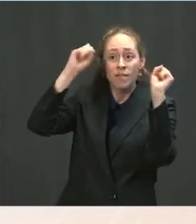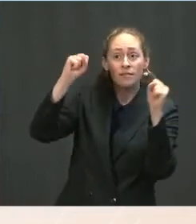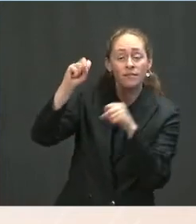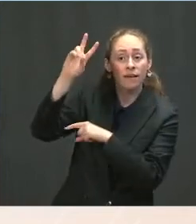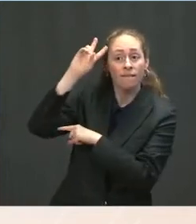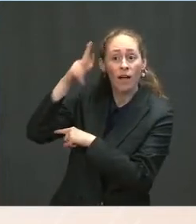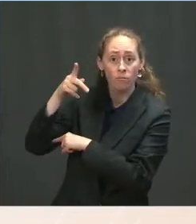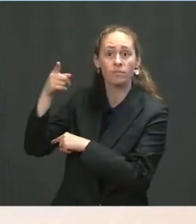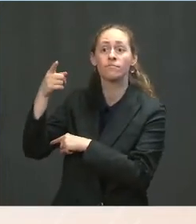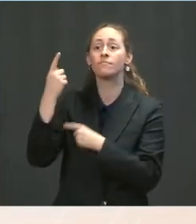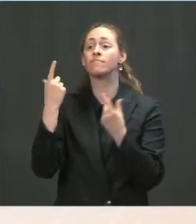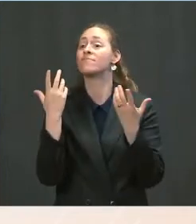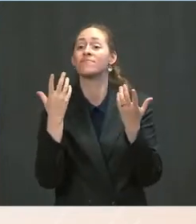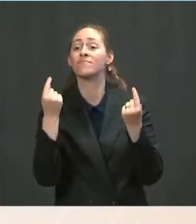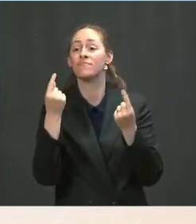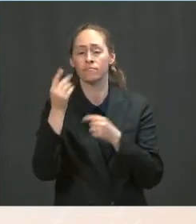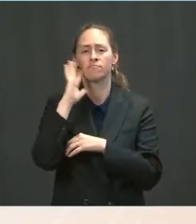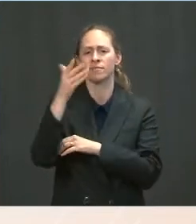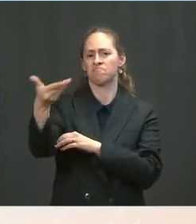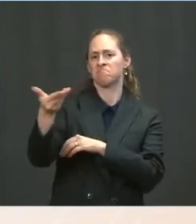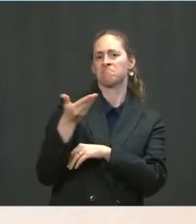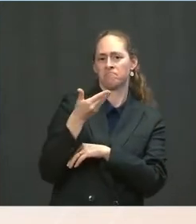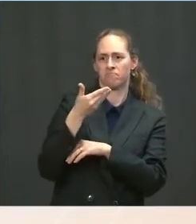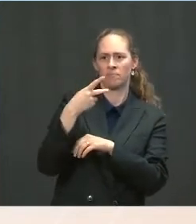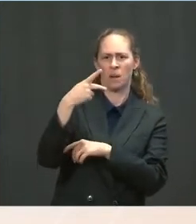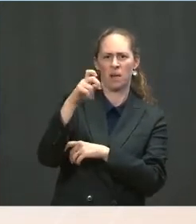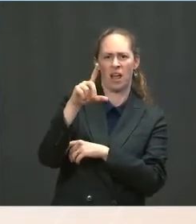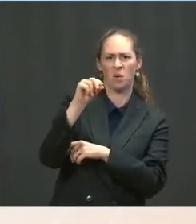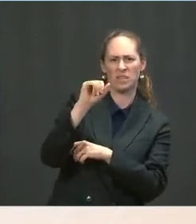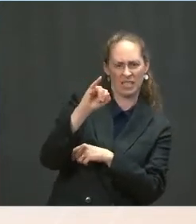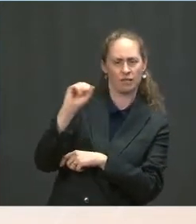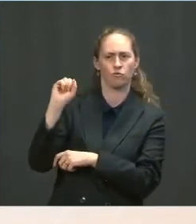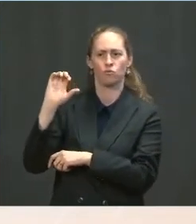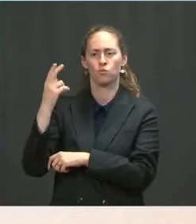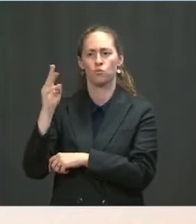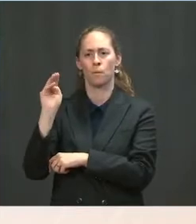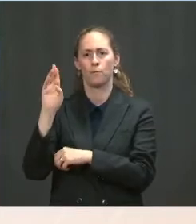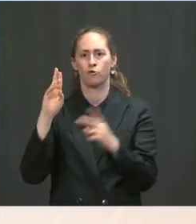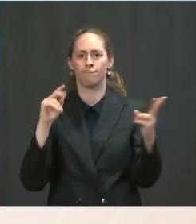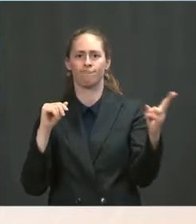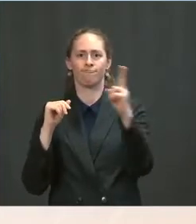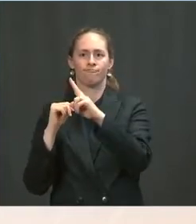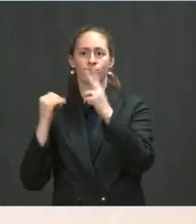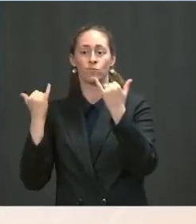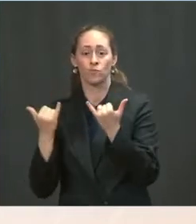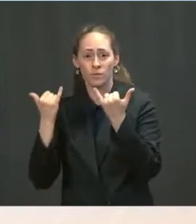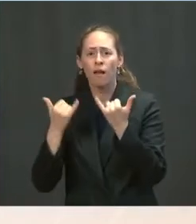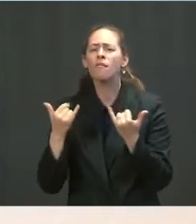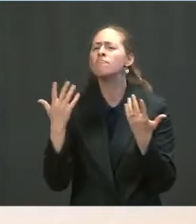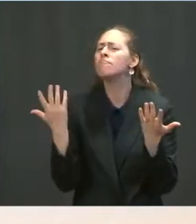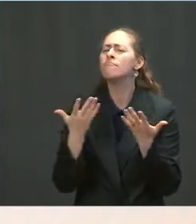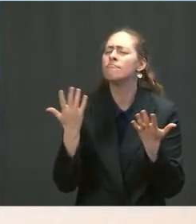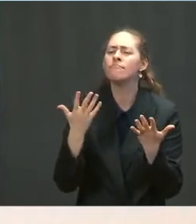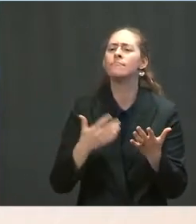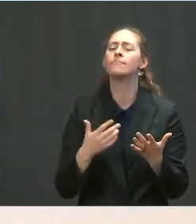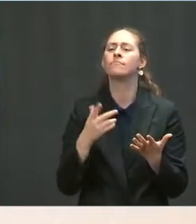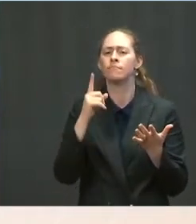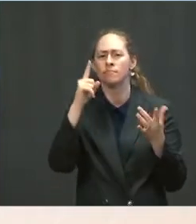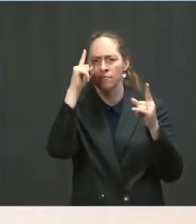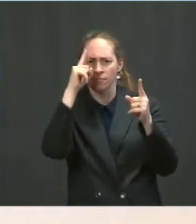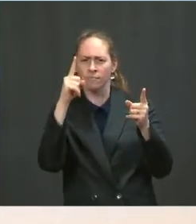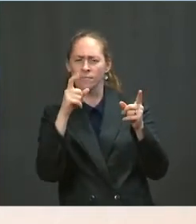Leader Schumer at the White House today, later this afternoon. And they're doing this because they want to make sure that they continue having